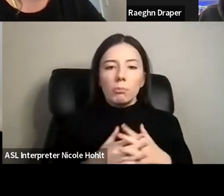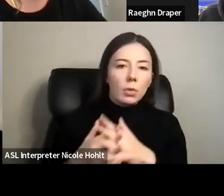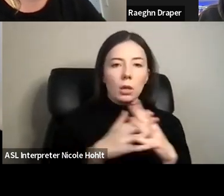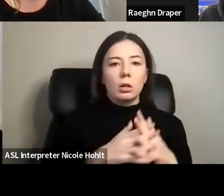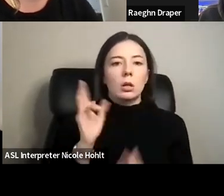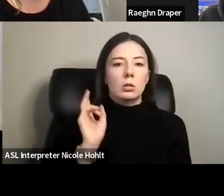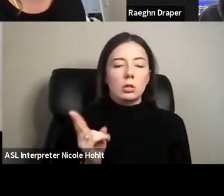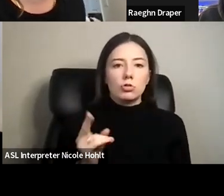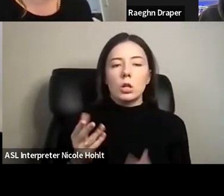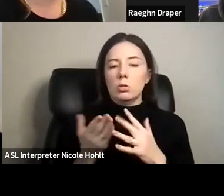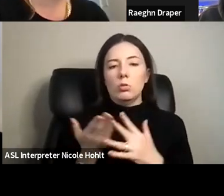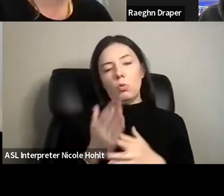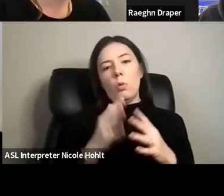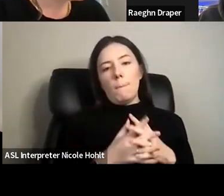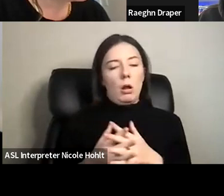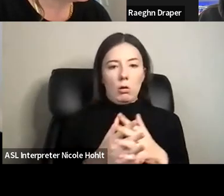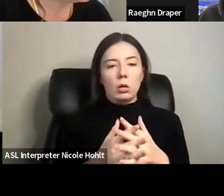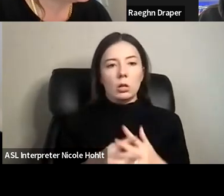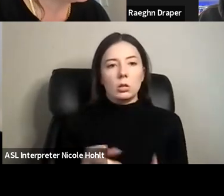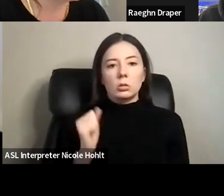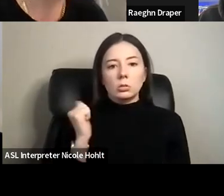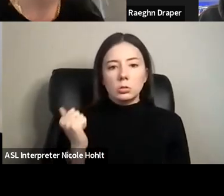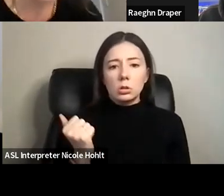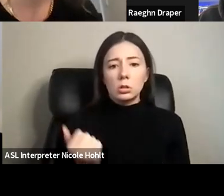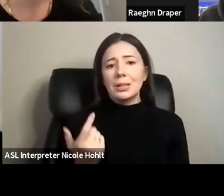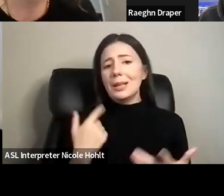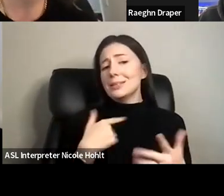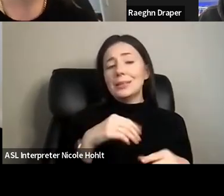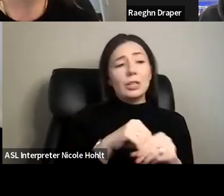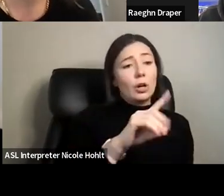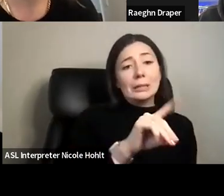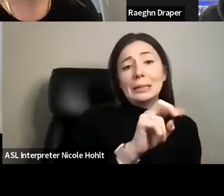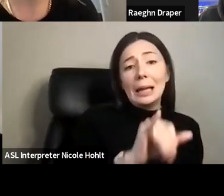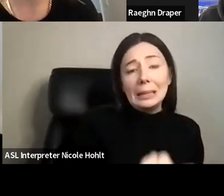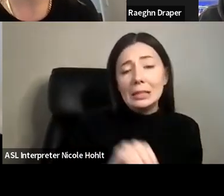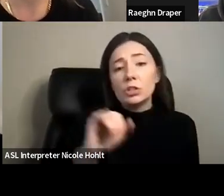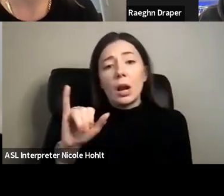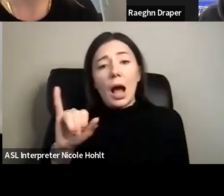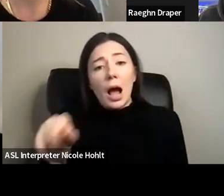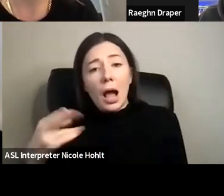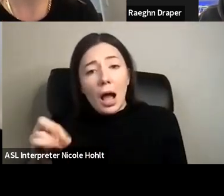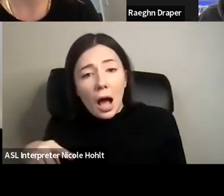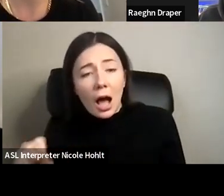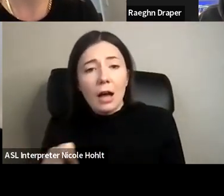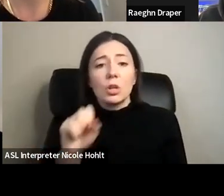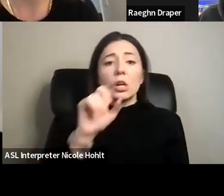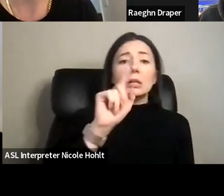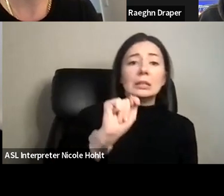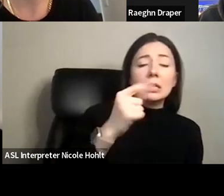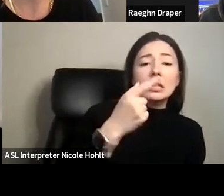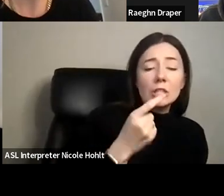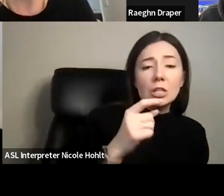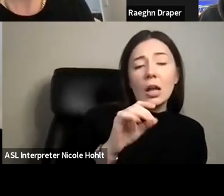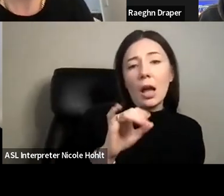all exacerbated through your Denny's, your IHOPs, your TGIF